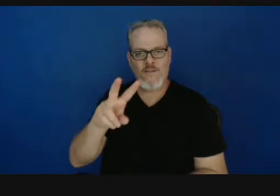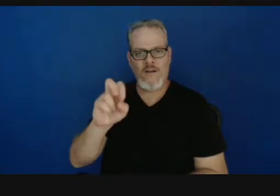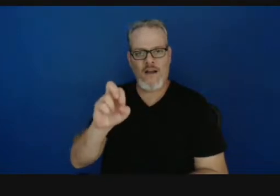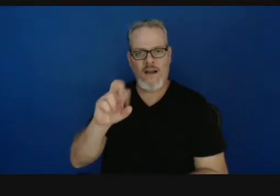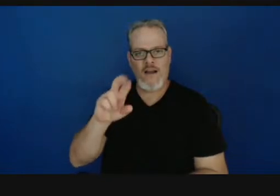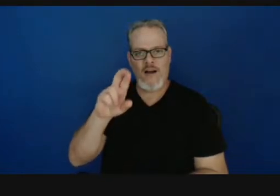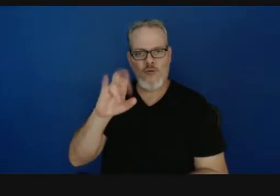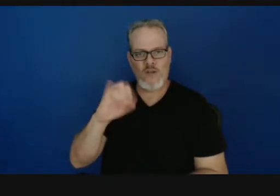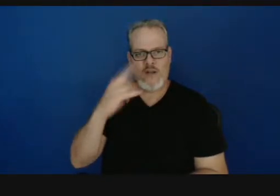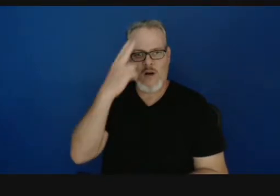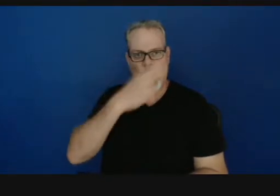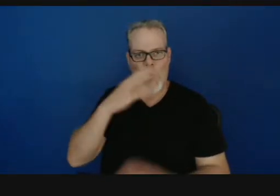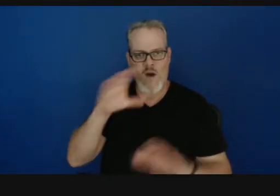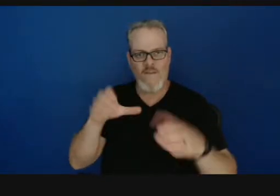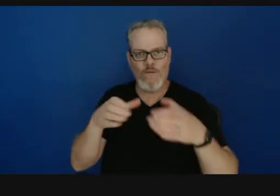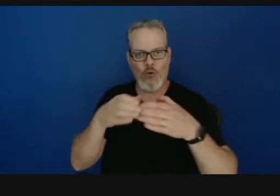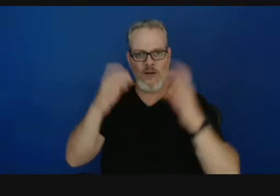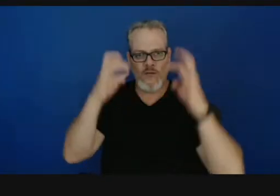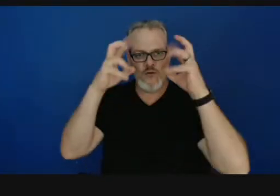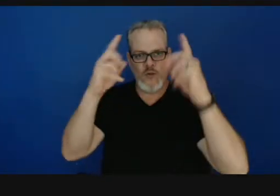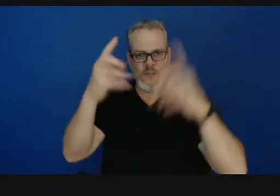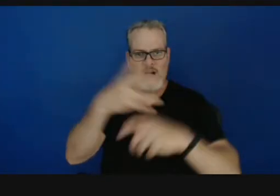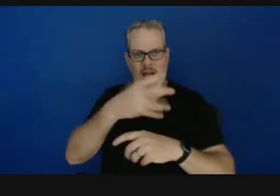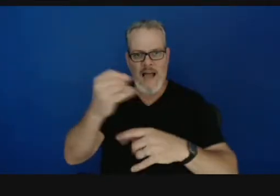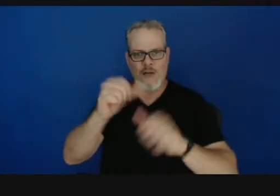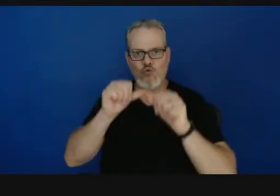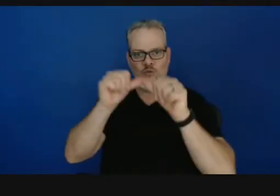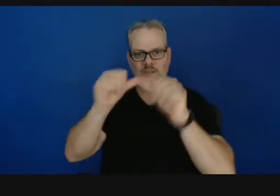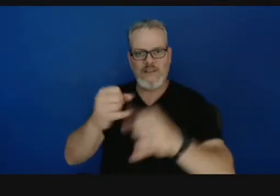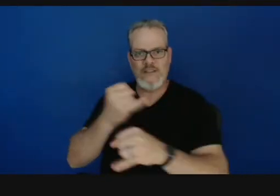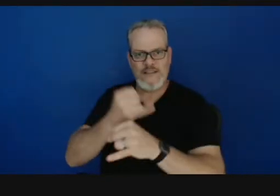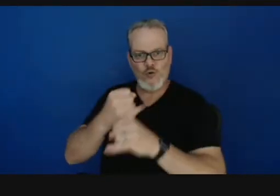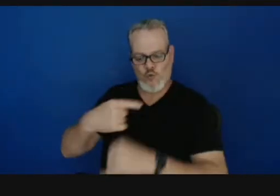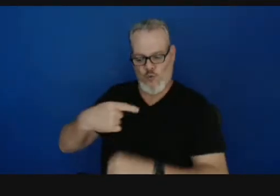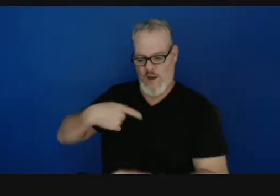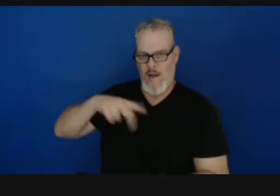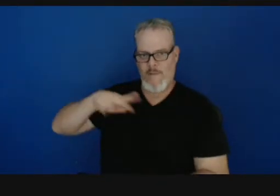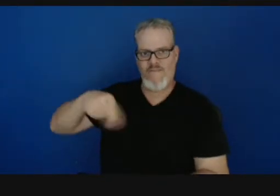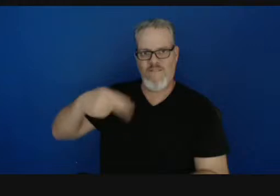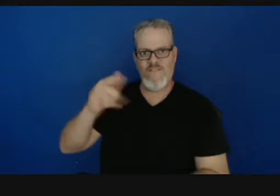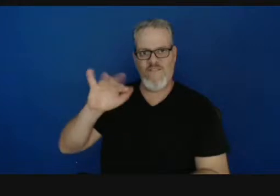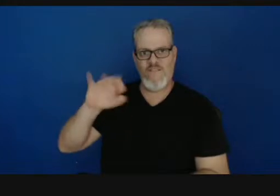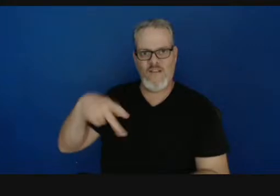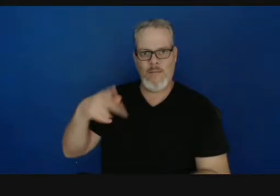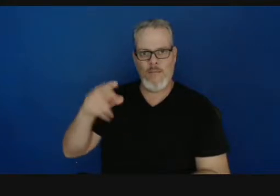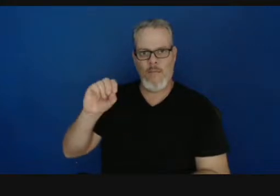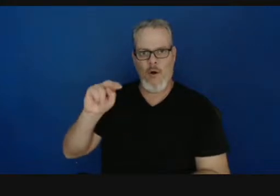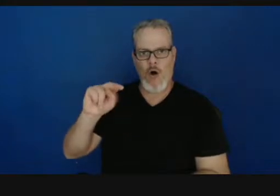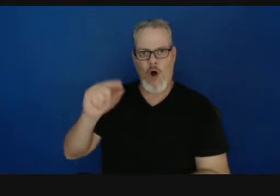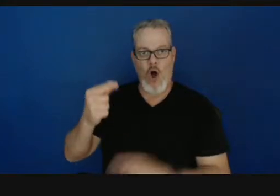Institute, I'm Philip Ong and Dane DuPont. Aloha, everyone.